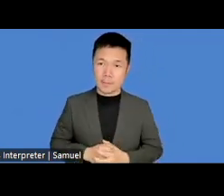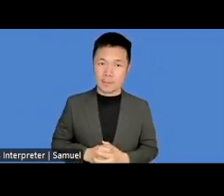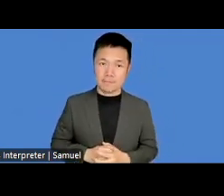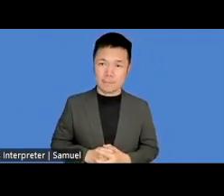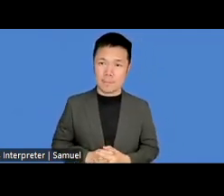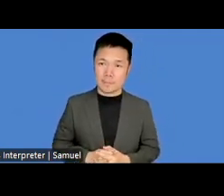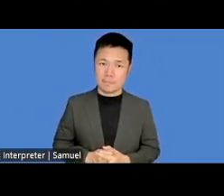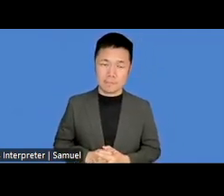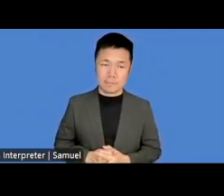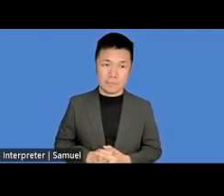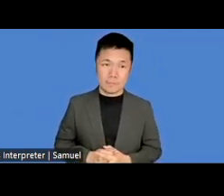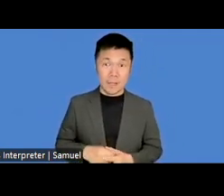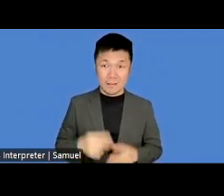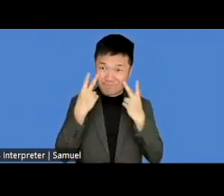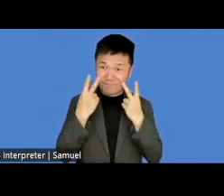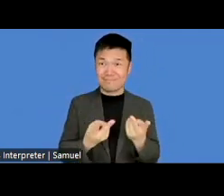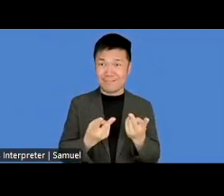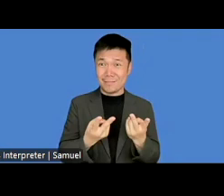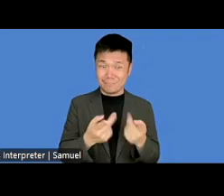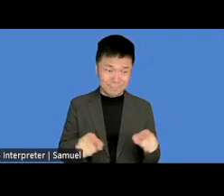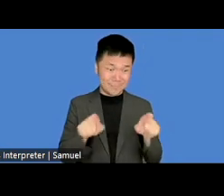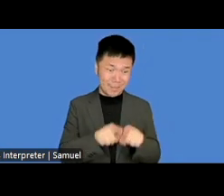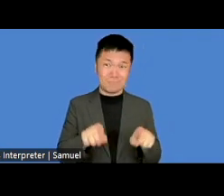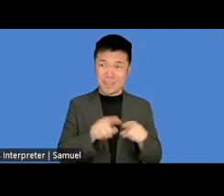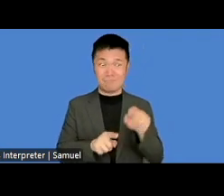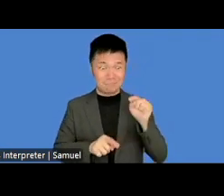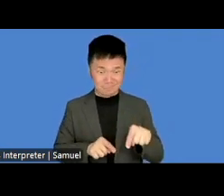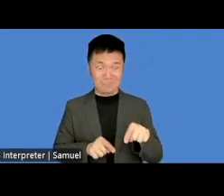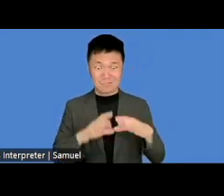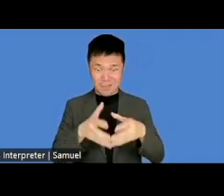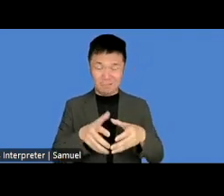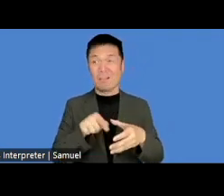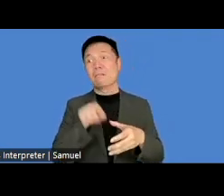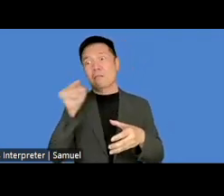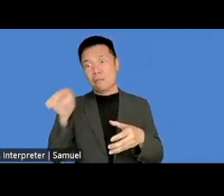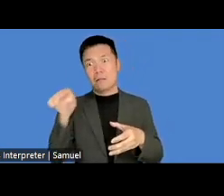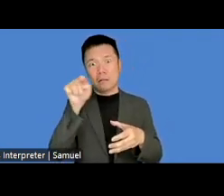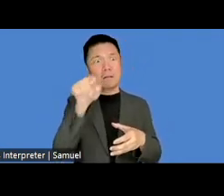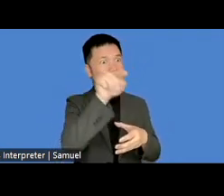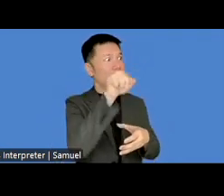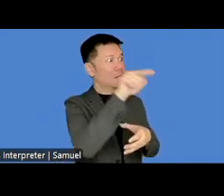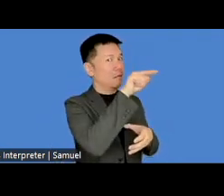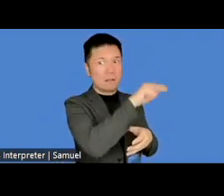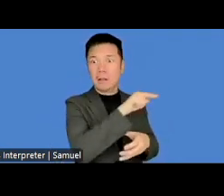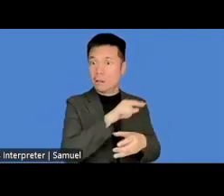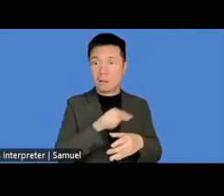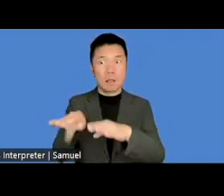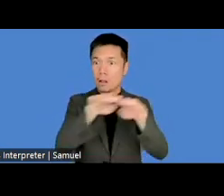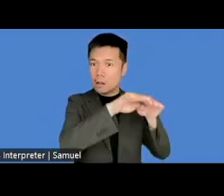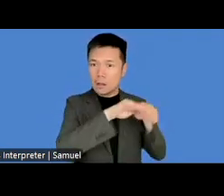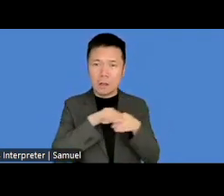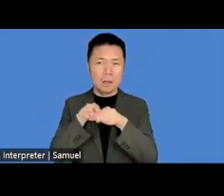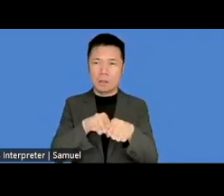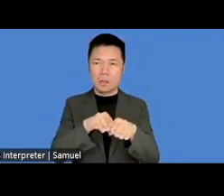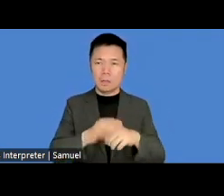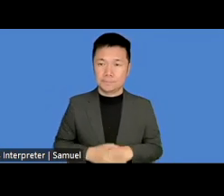these examples over and over and over. So we also visited an institution run by